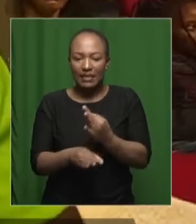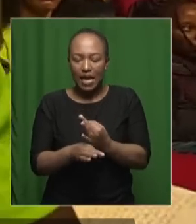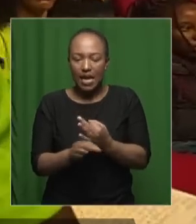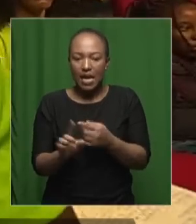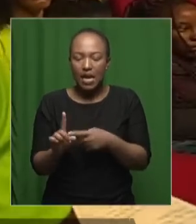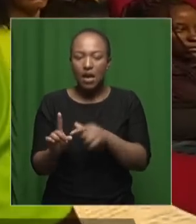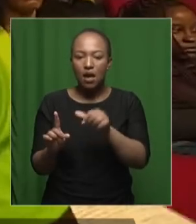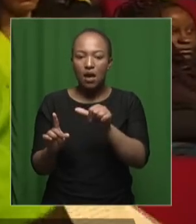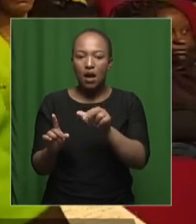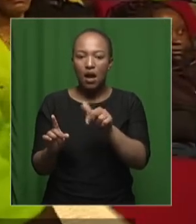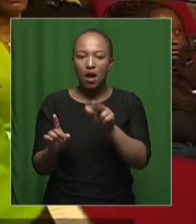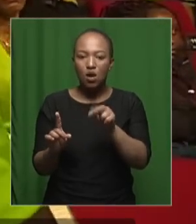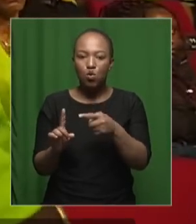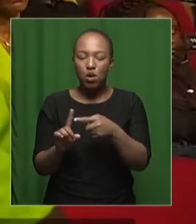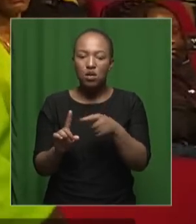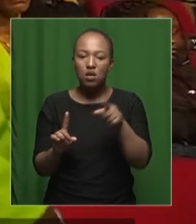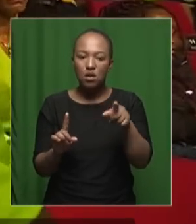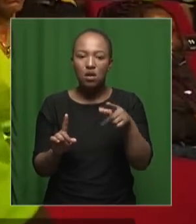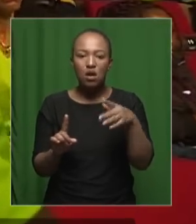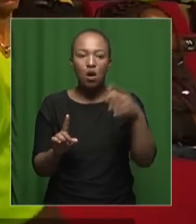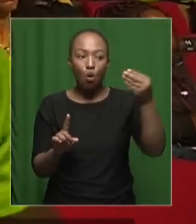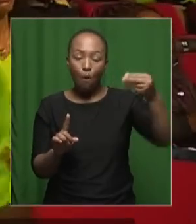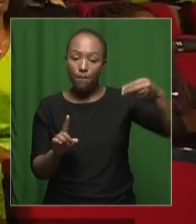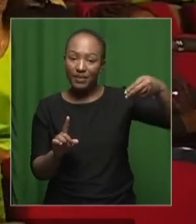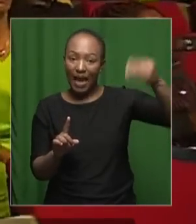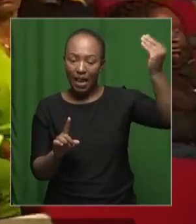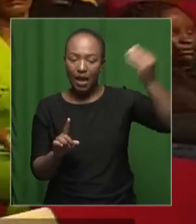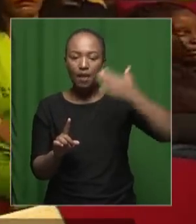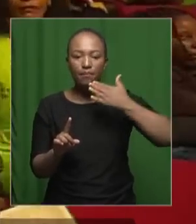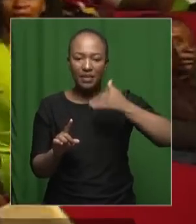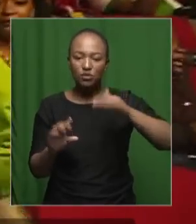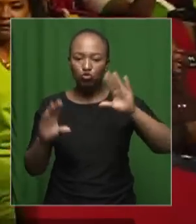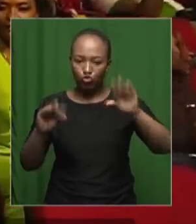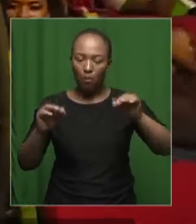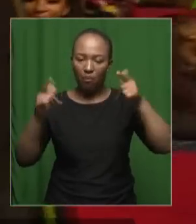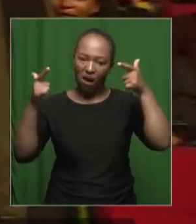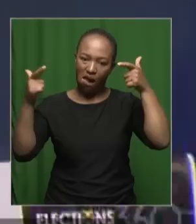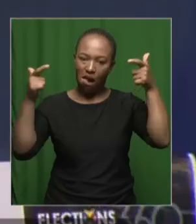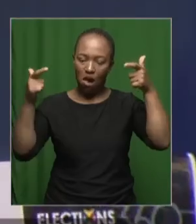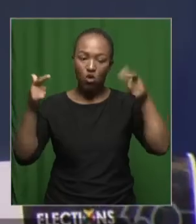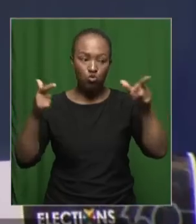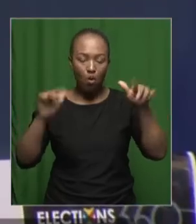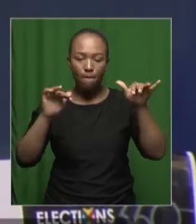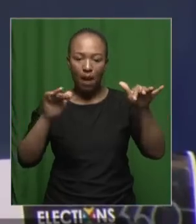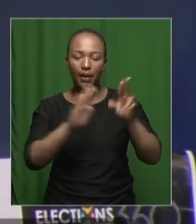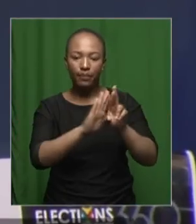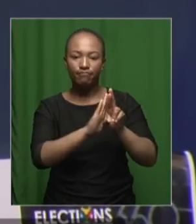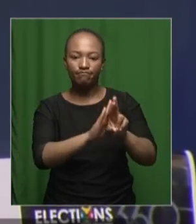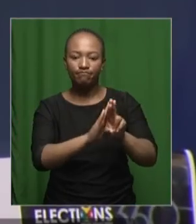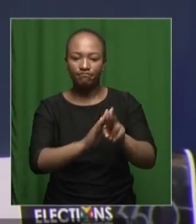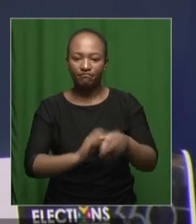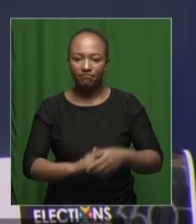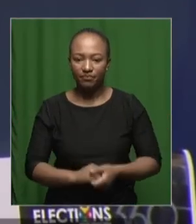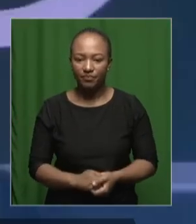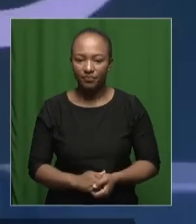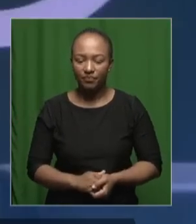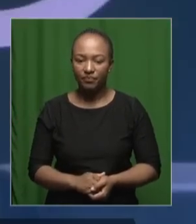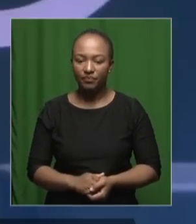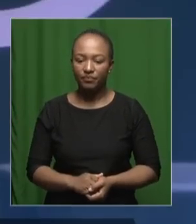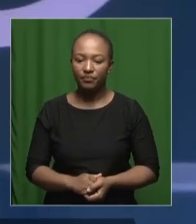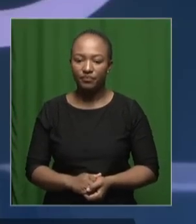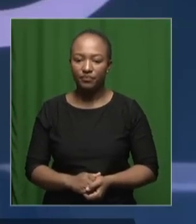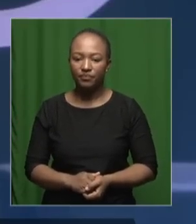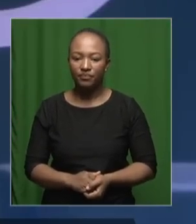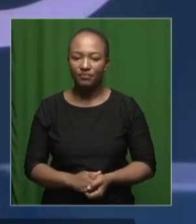Please stop being arrogant. You are a public representative. All right, thank you very much indeed. Sakina, let's throw it back to you for some answers.